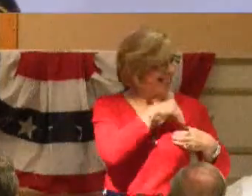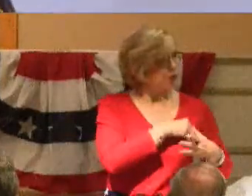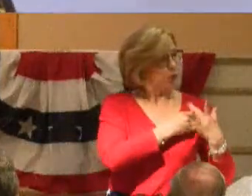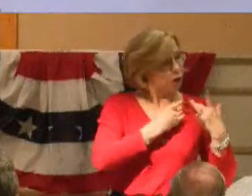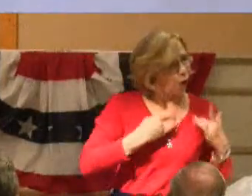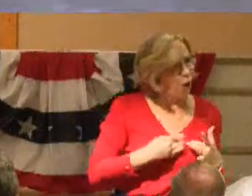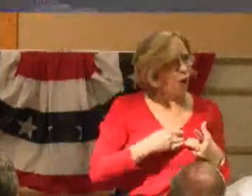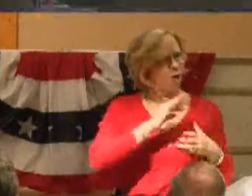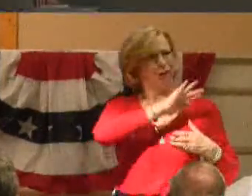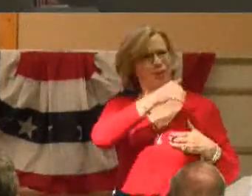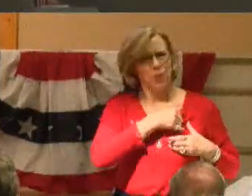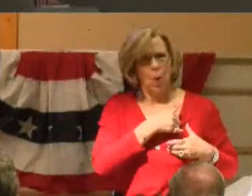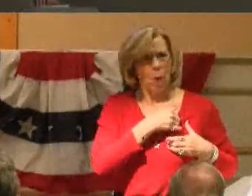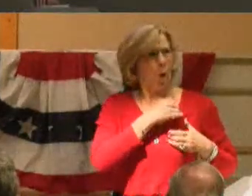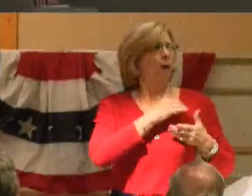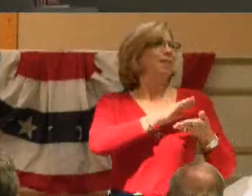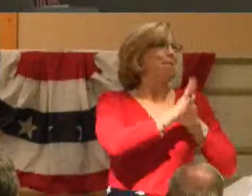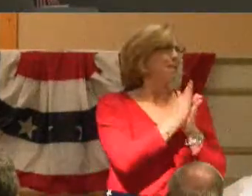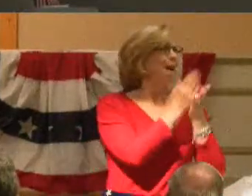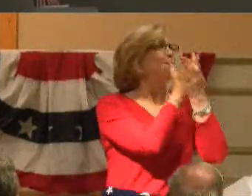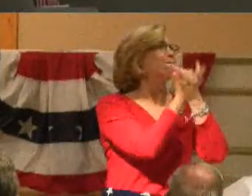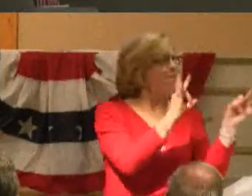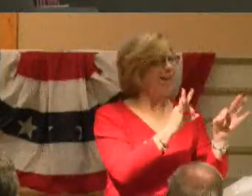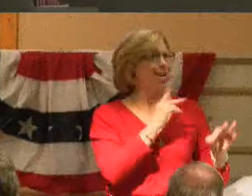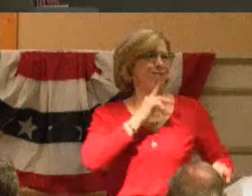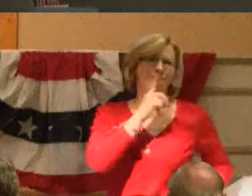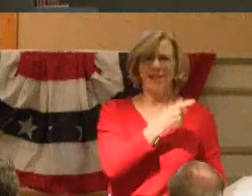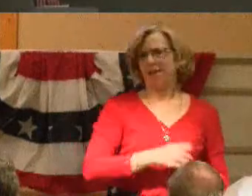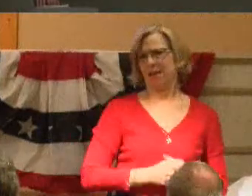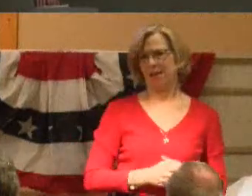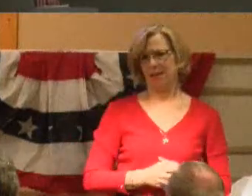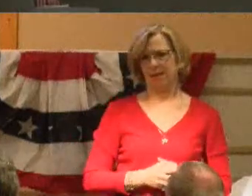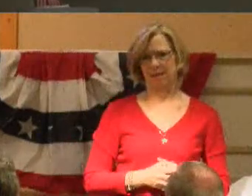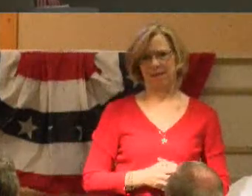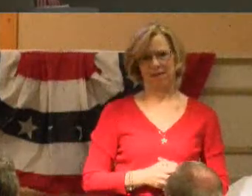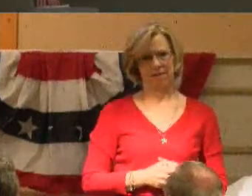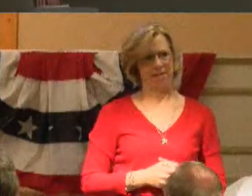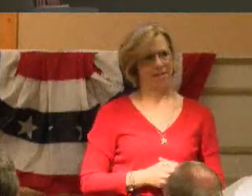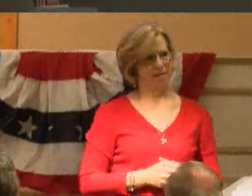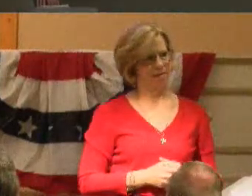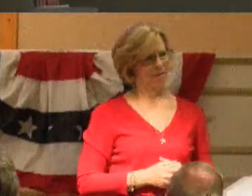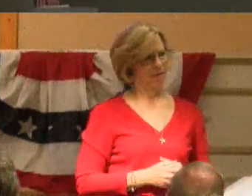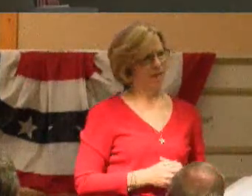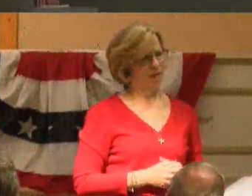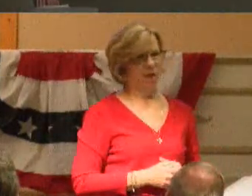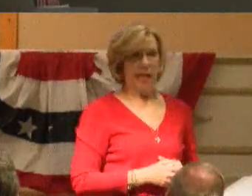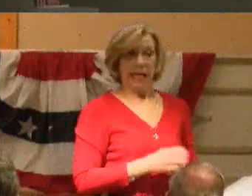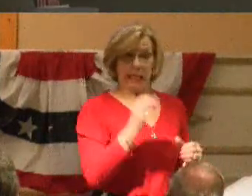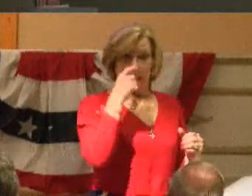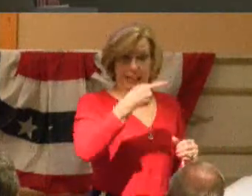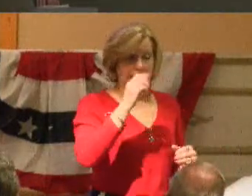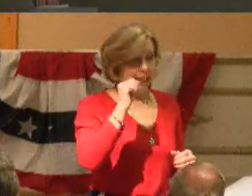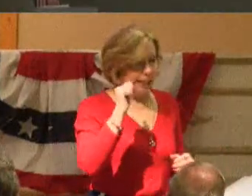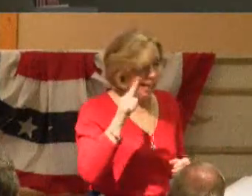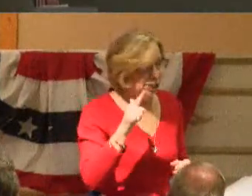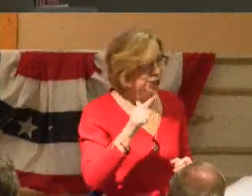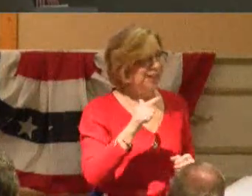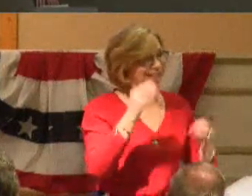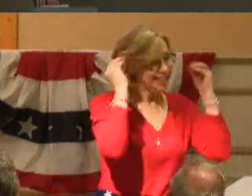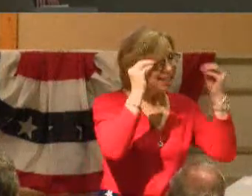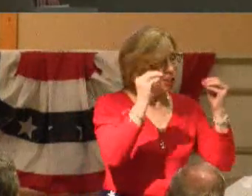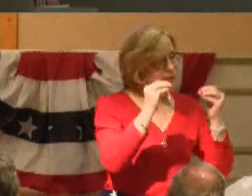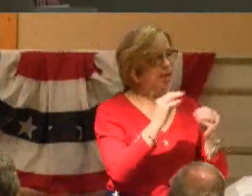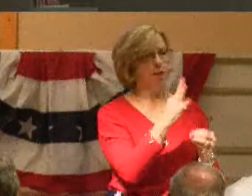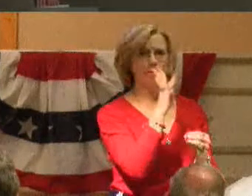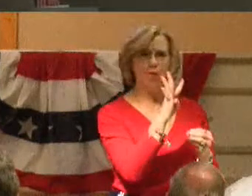can genuinely be free. So what then does Galatians teach us about freedom? It teaches us four things that I